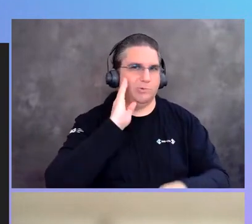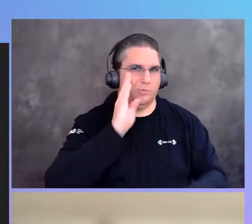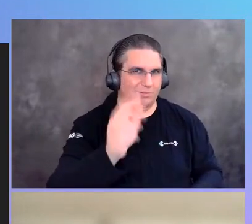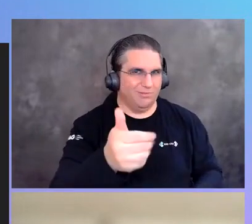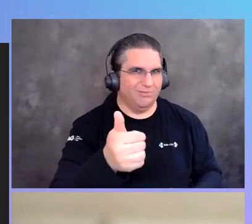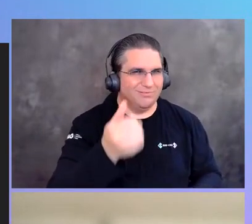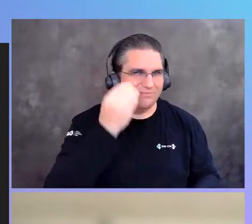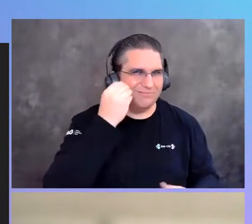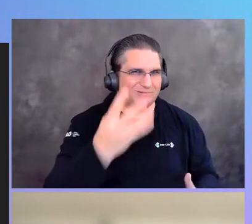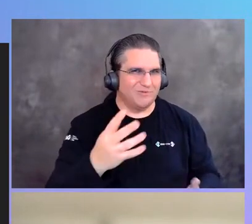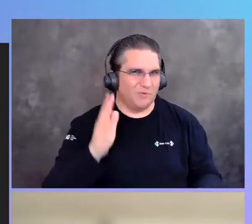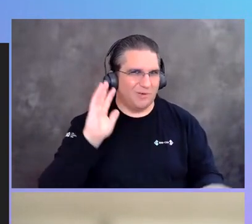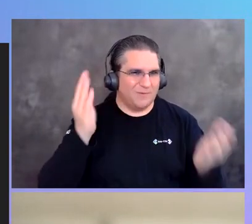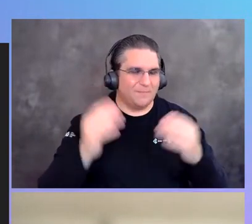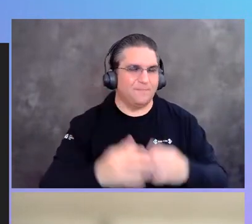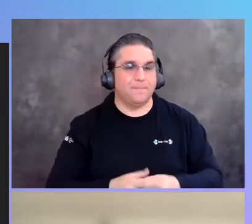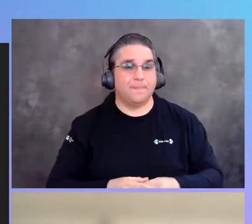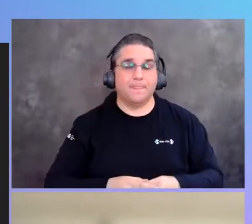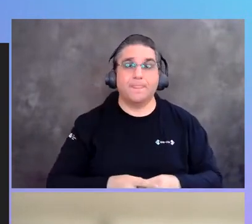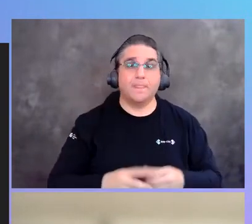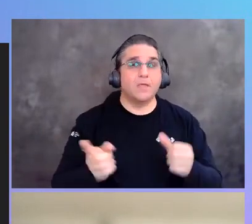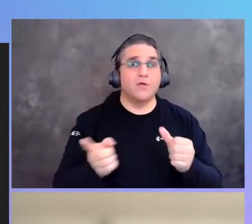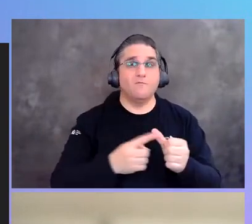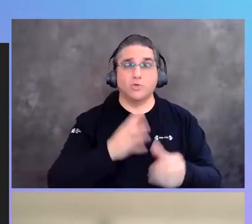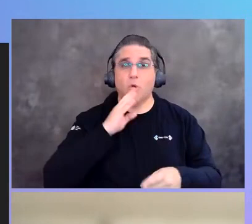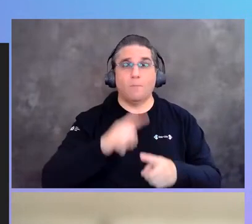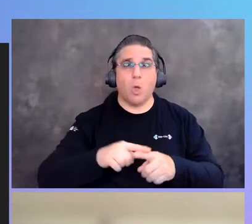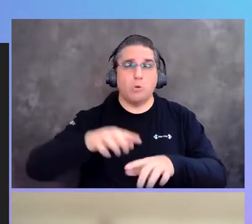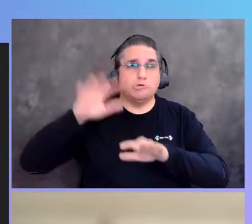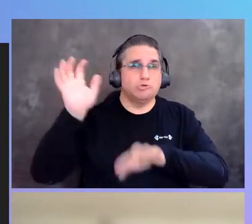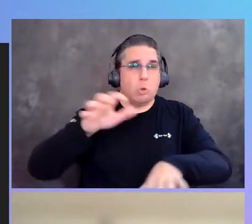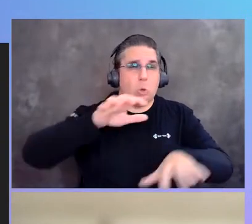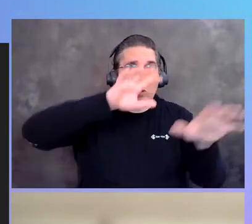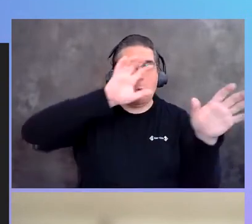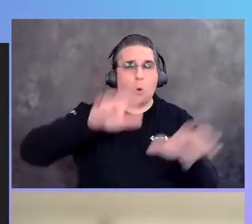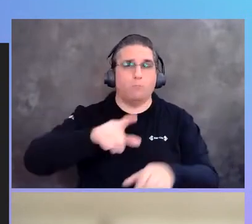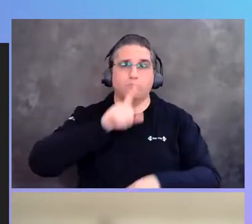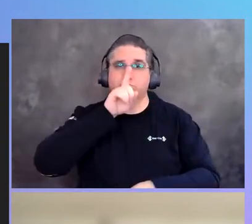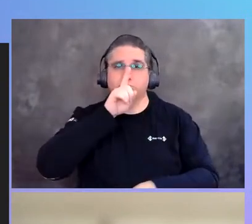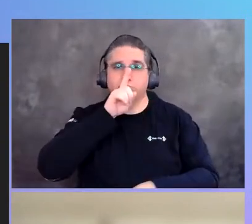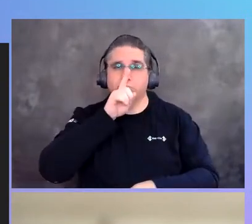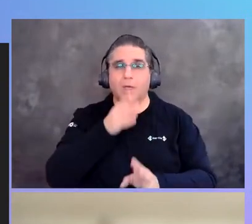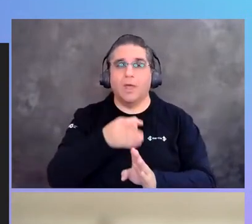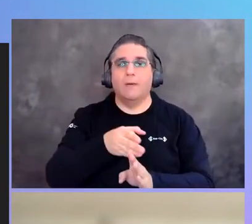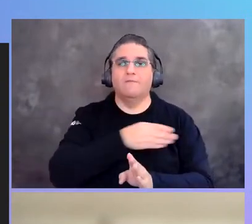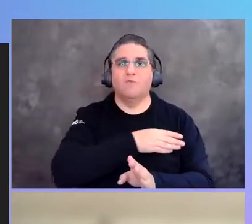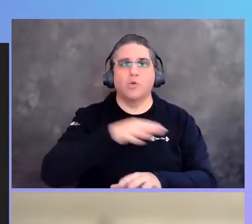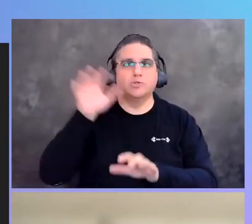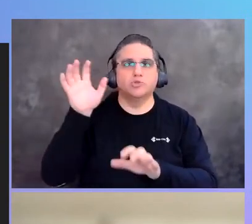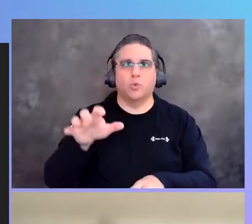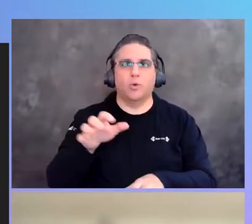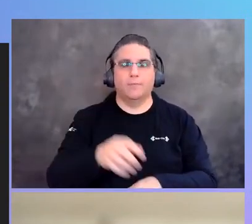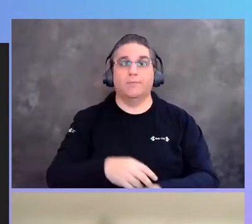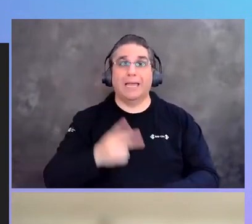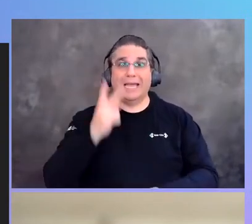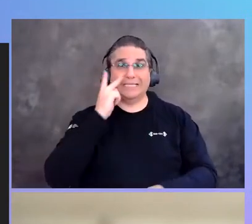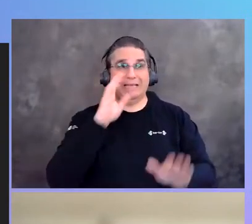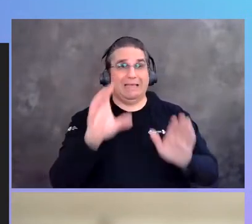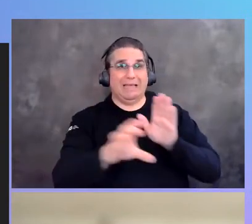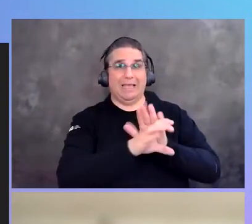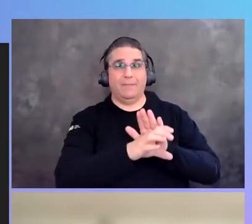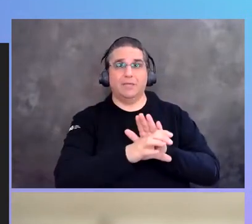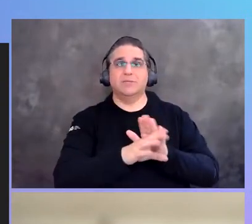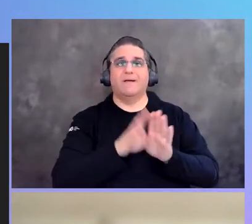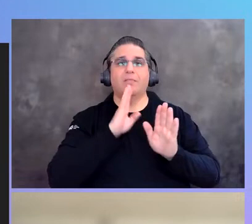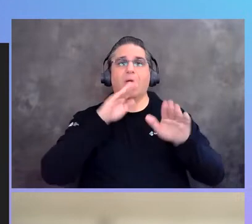start with the storm. We're going to start from the beginning, where it's actually quite calm. So the image on the left is of the calm seas. There's a little